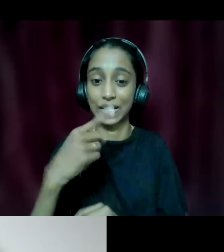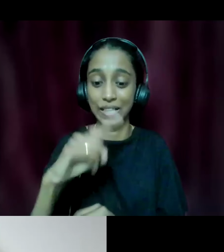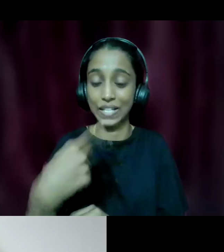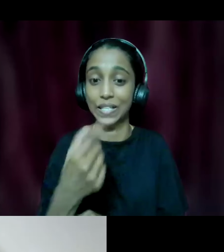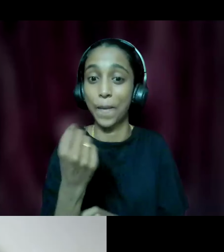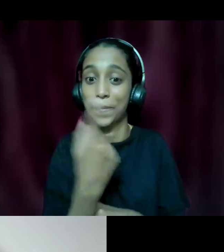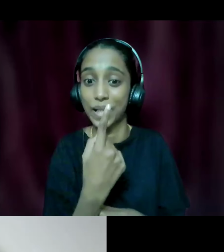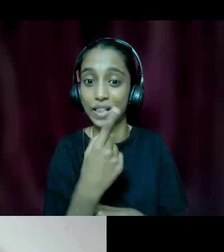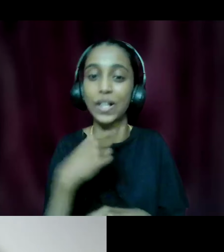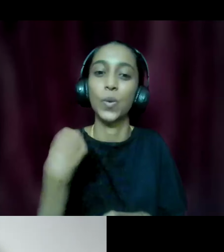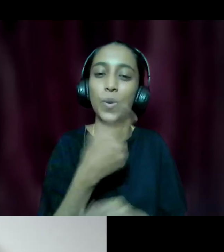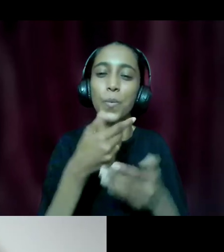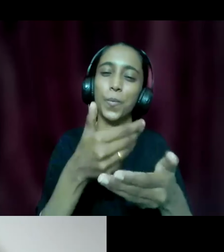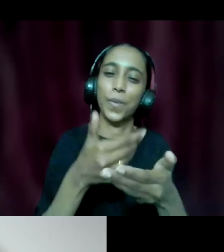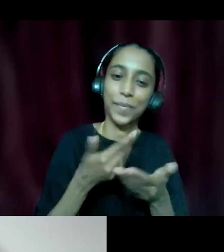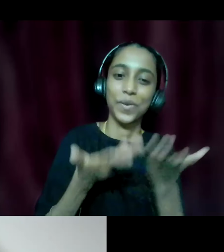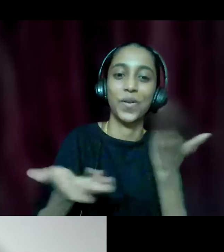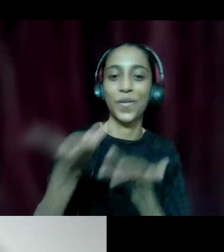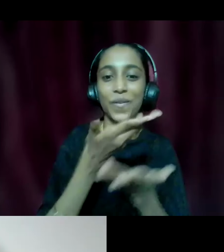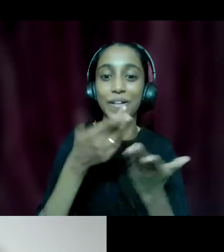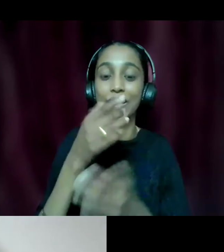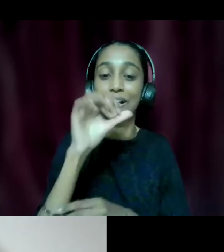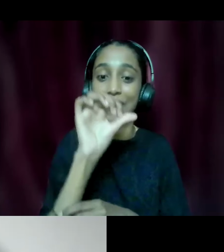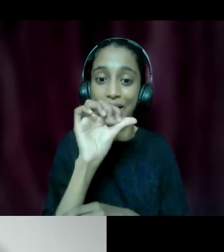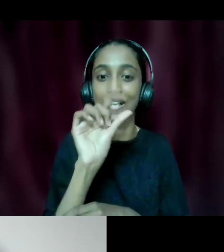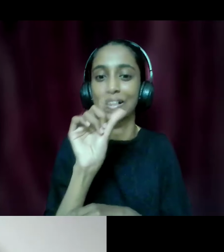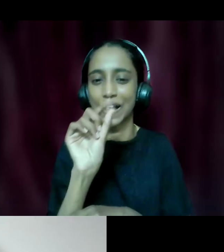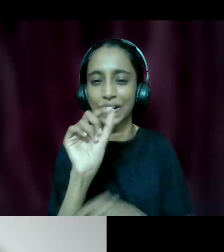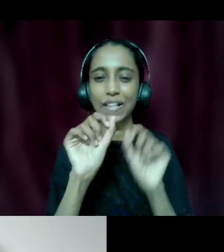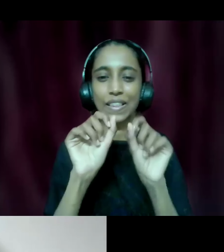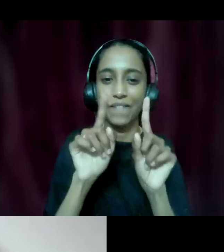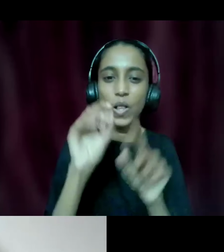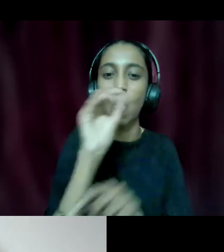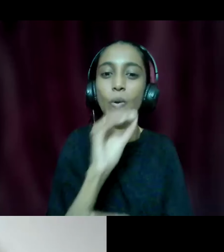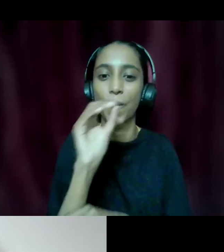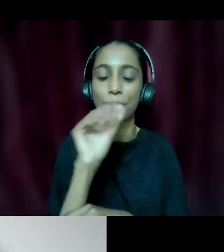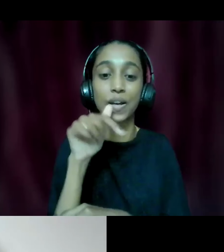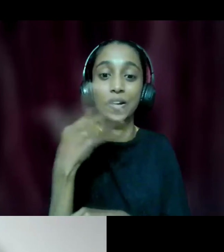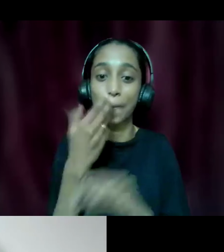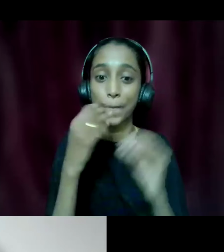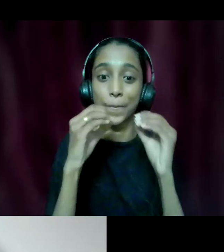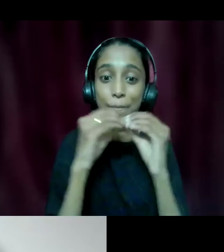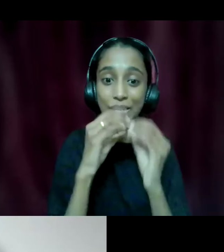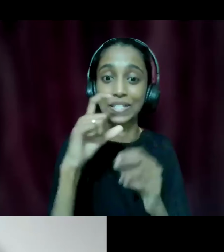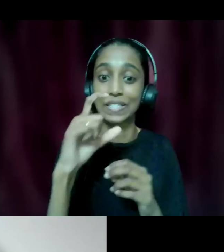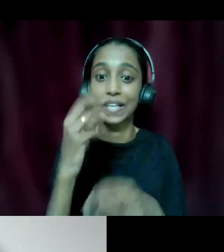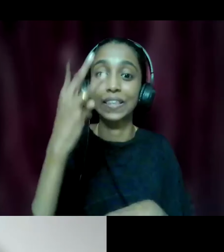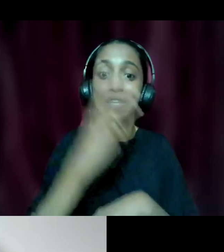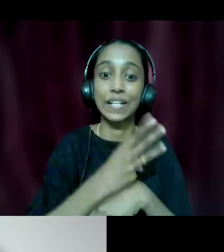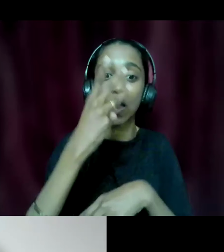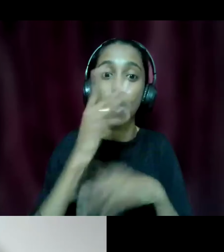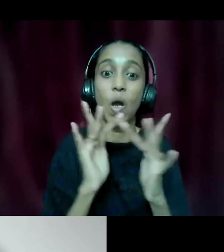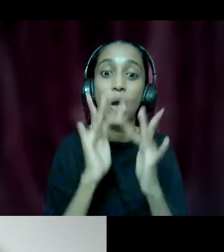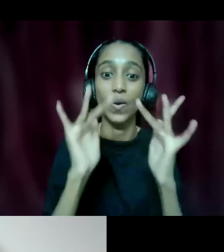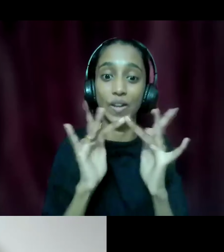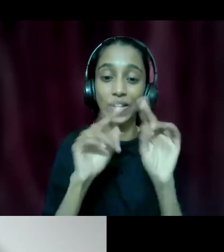would welcome you all to join us on 9th, 10th, and 11th October for British Council's 3-day online